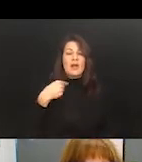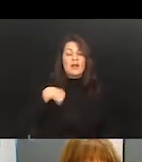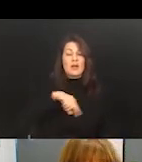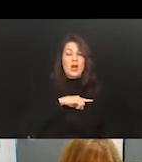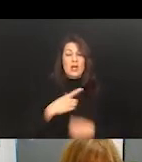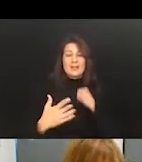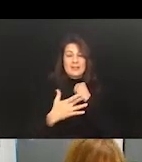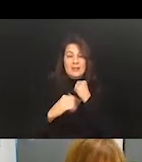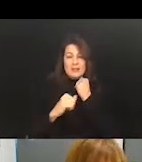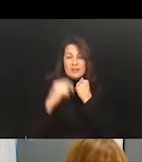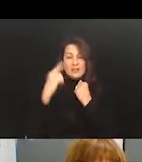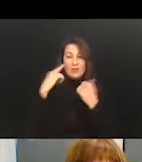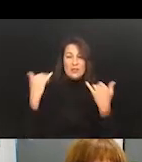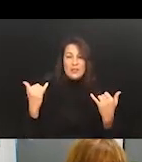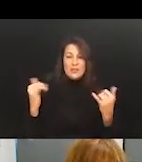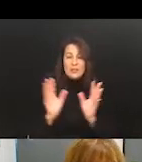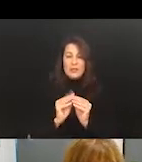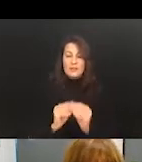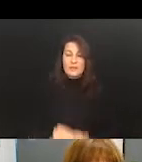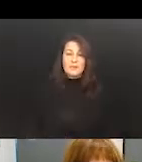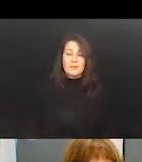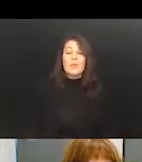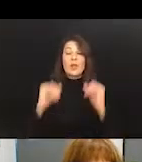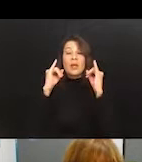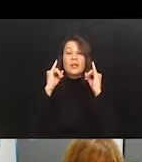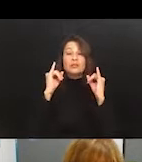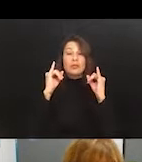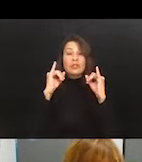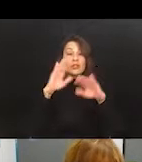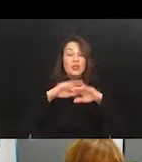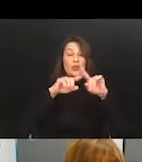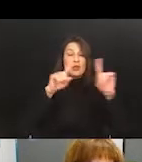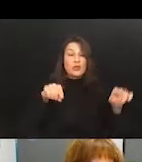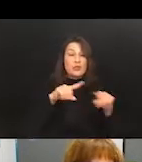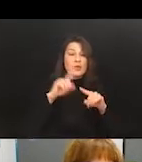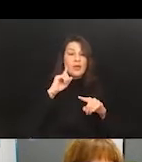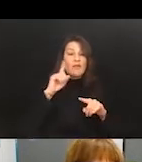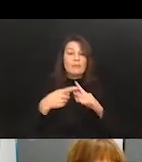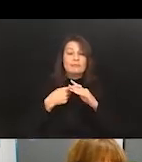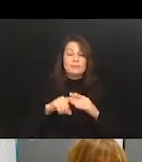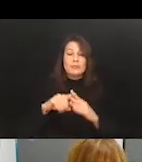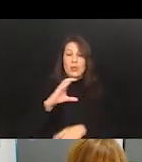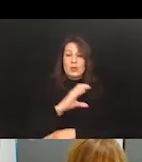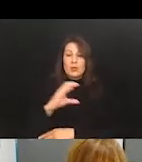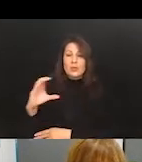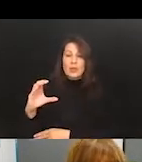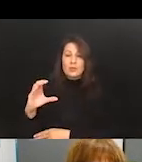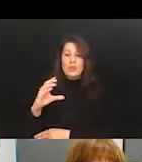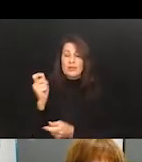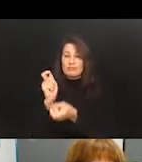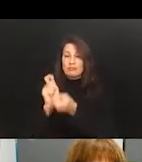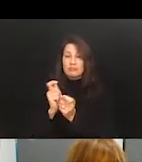for today's webinar. There are instructions on the screen to activate closed captioning and adjust any sound changes.